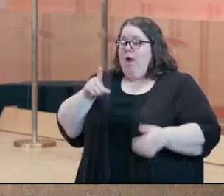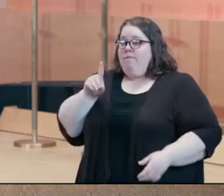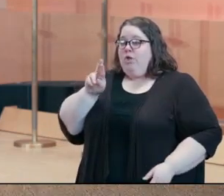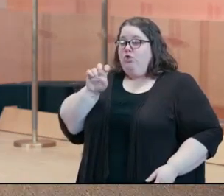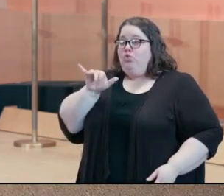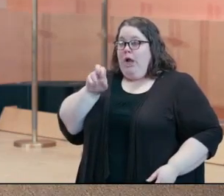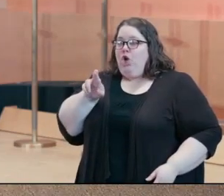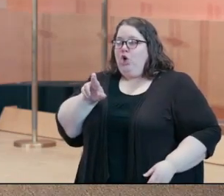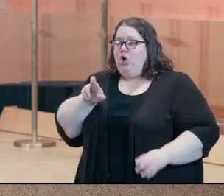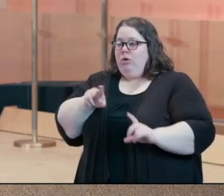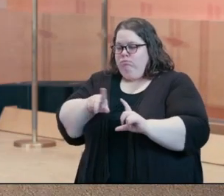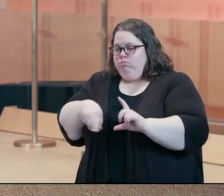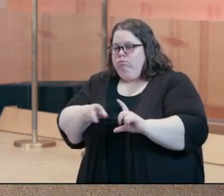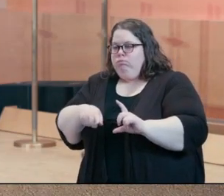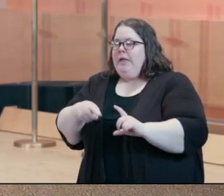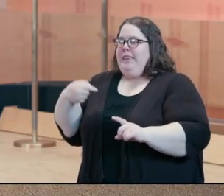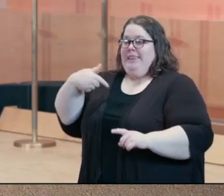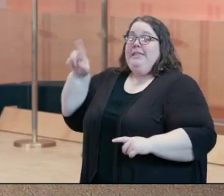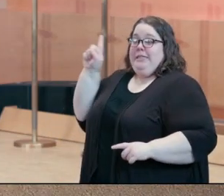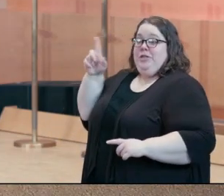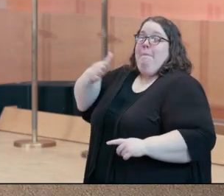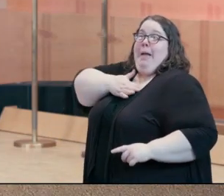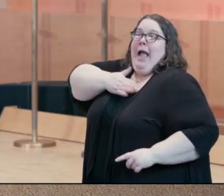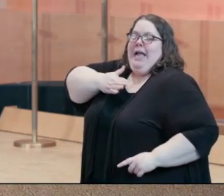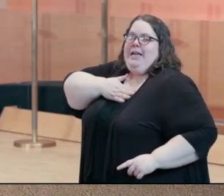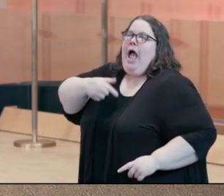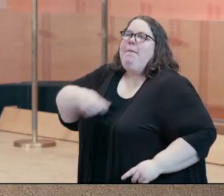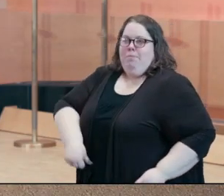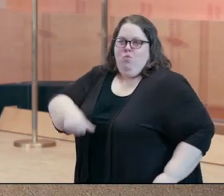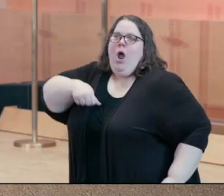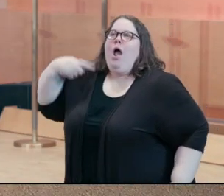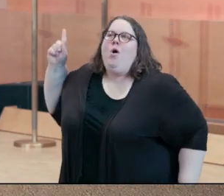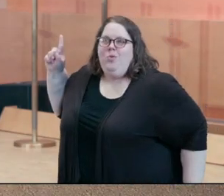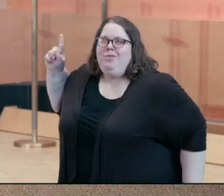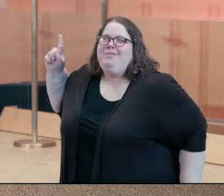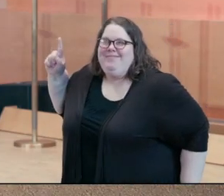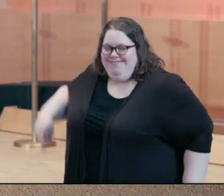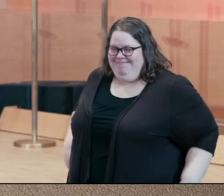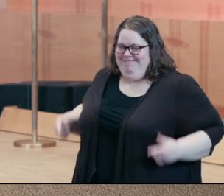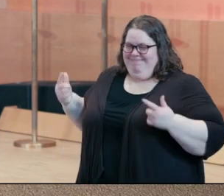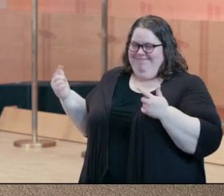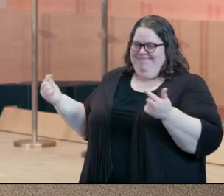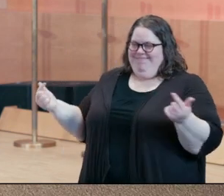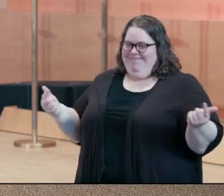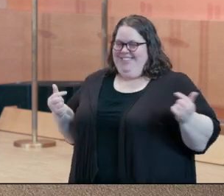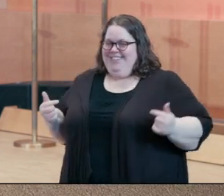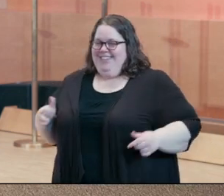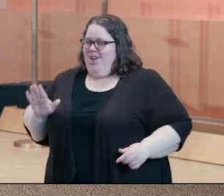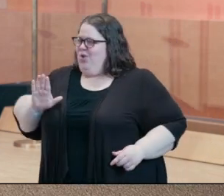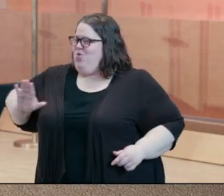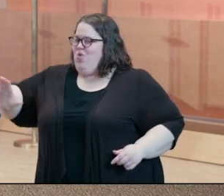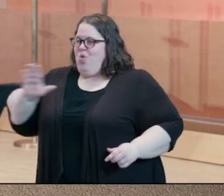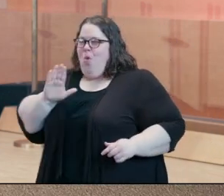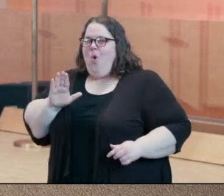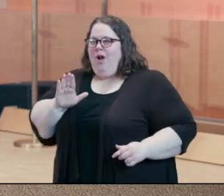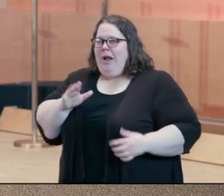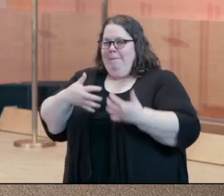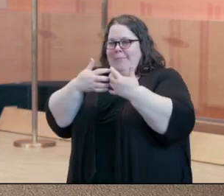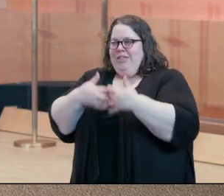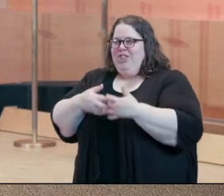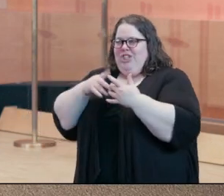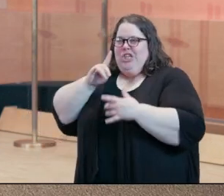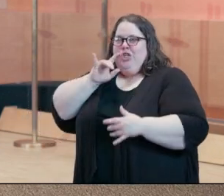yes, this is my washer and dryer, and I am proud of it. Anyone else washer and dryer look like